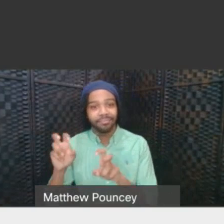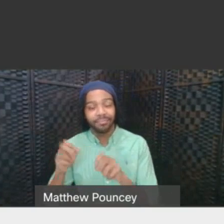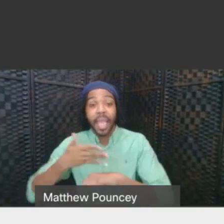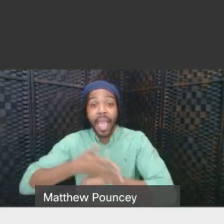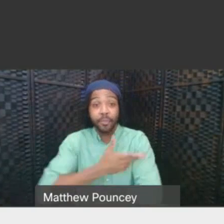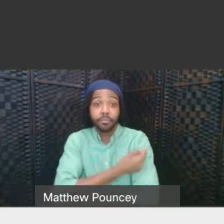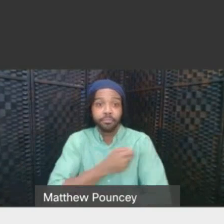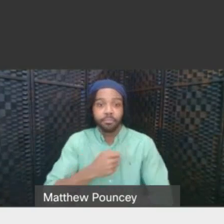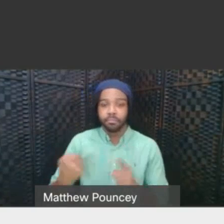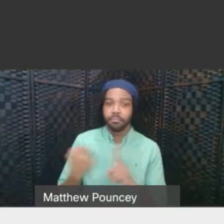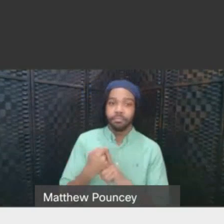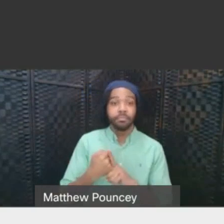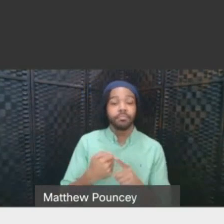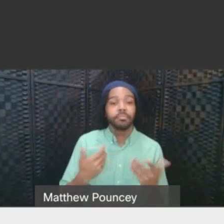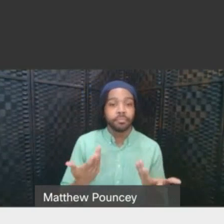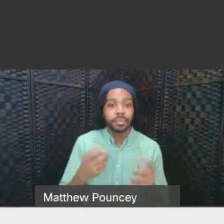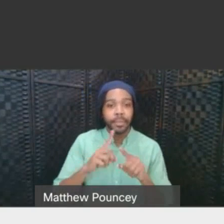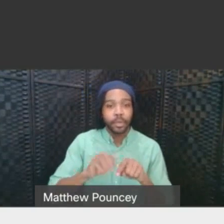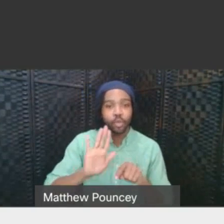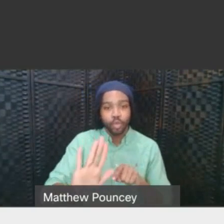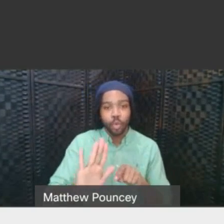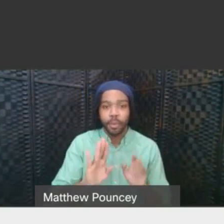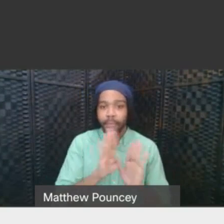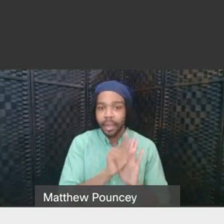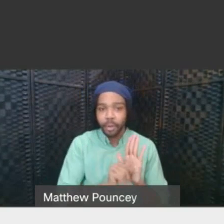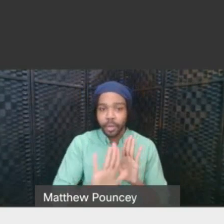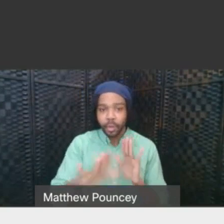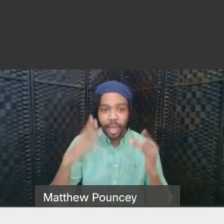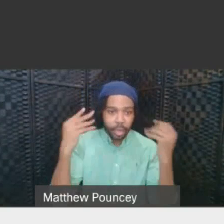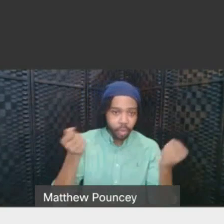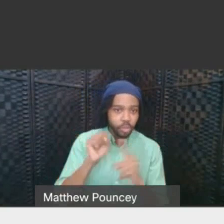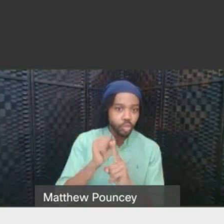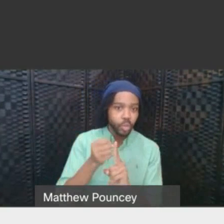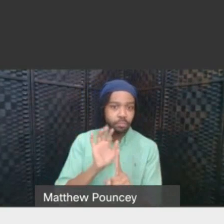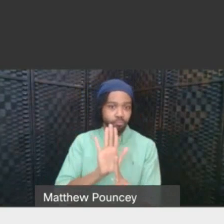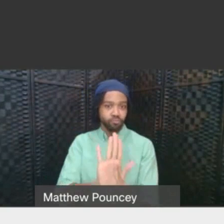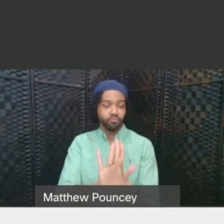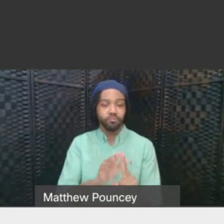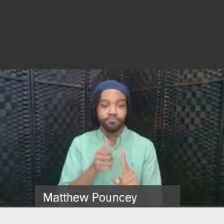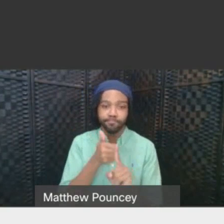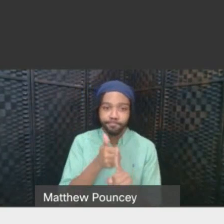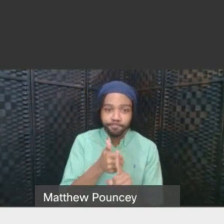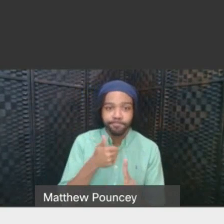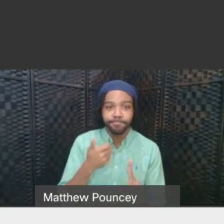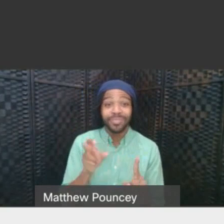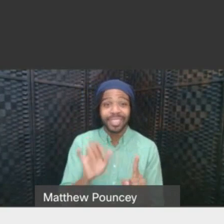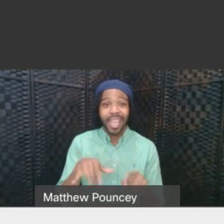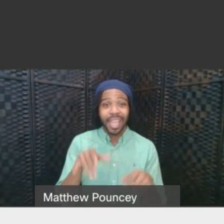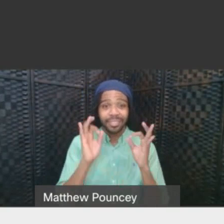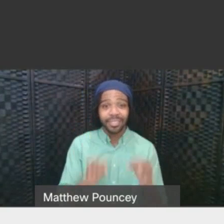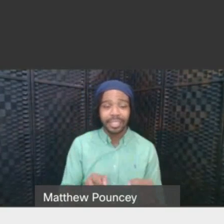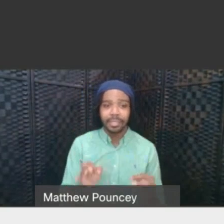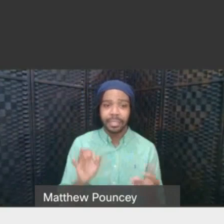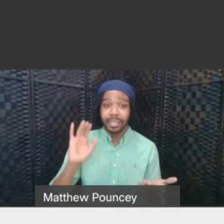particular demographic and health circumstances. And those really are decisions, it seems to